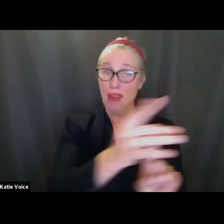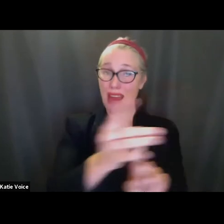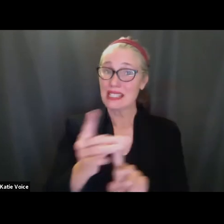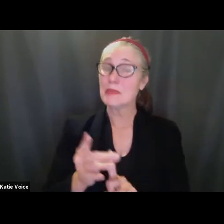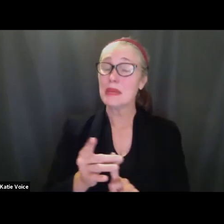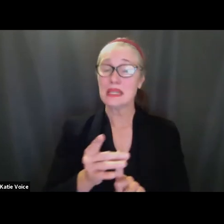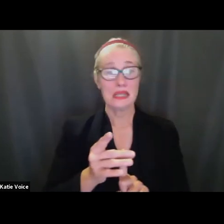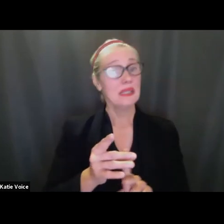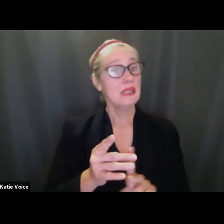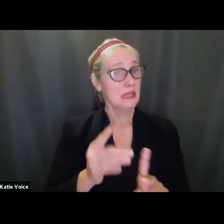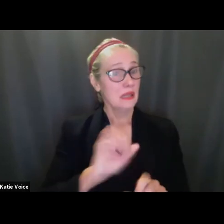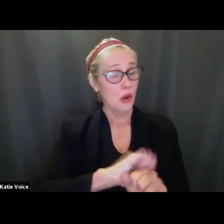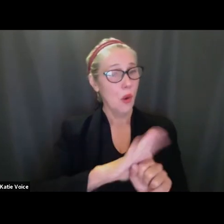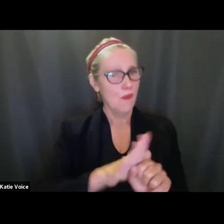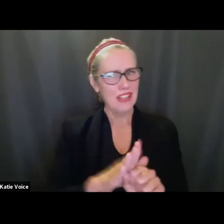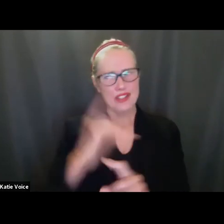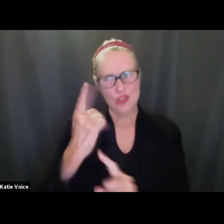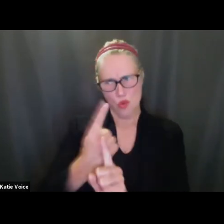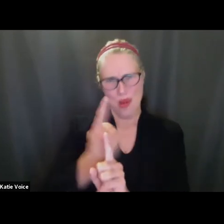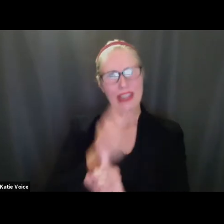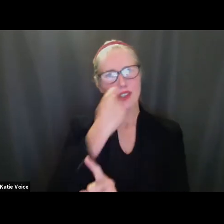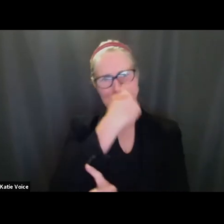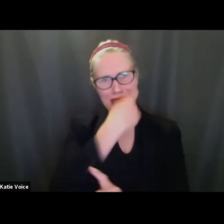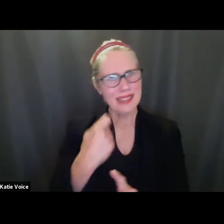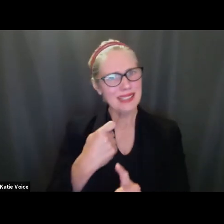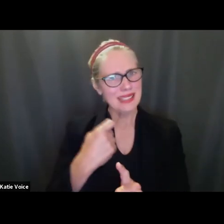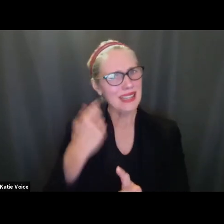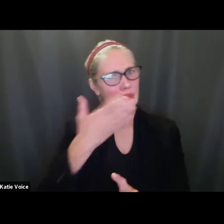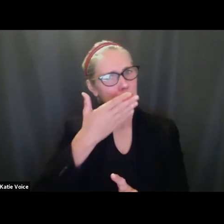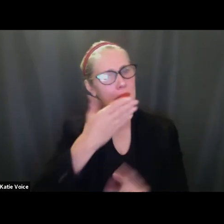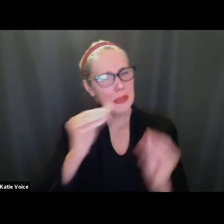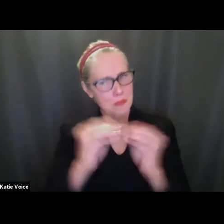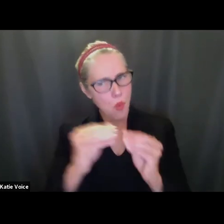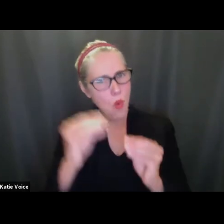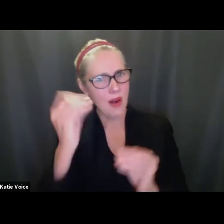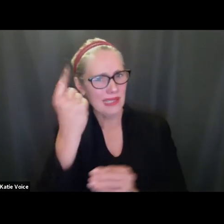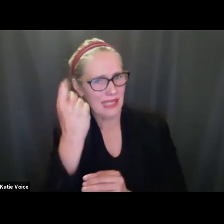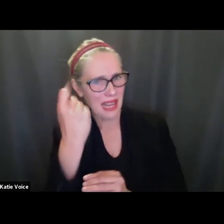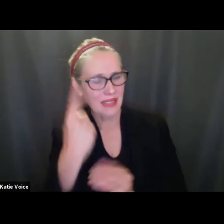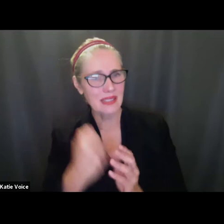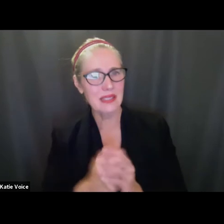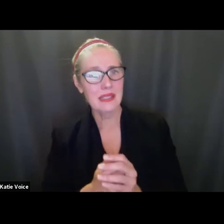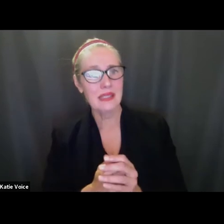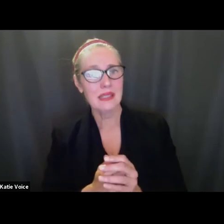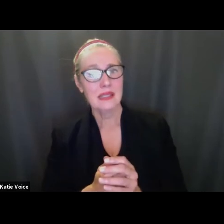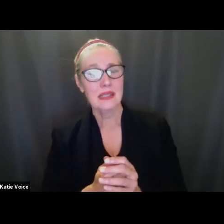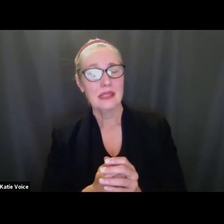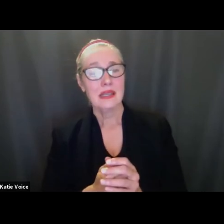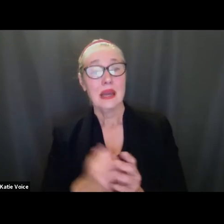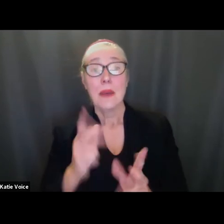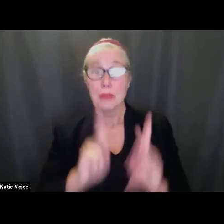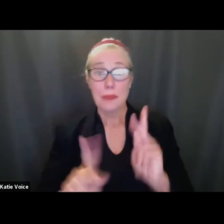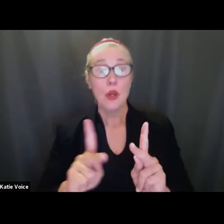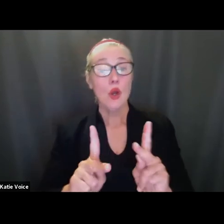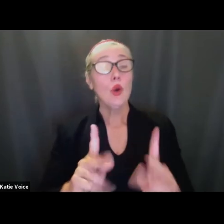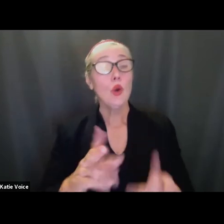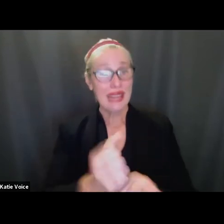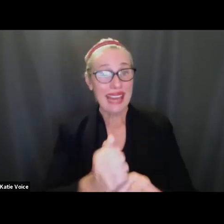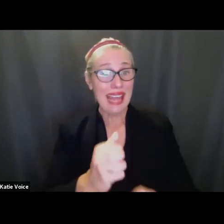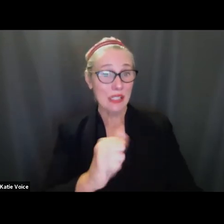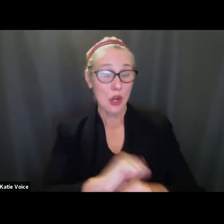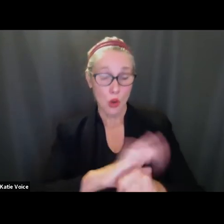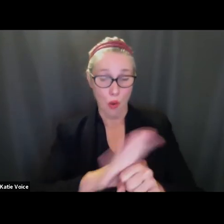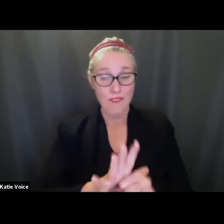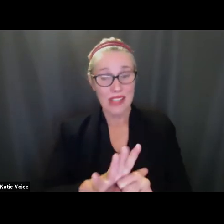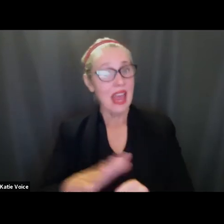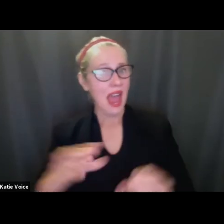alternative would make much more sense people who do get coveted seem to be more protected for future infections than people who